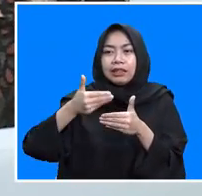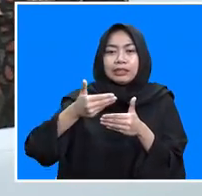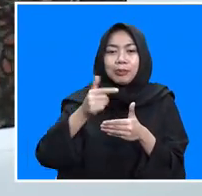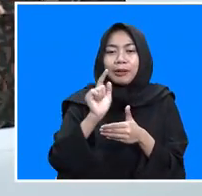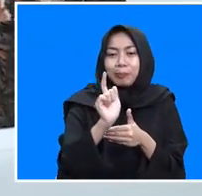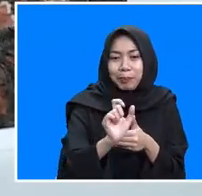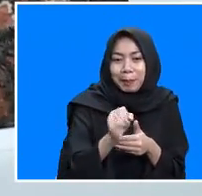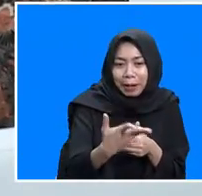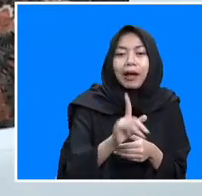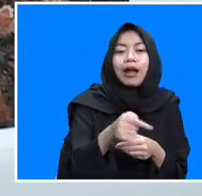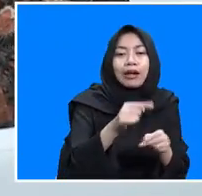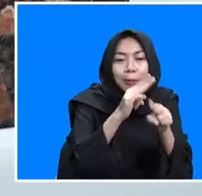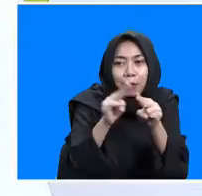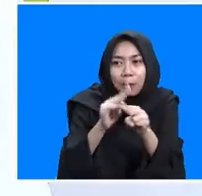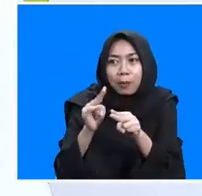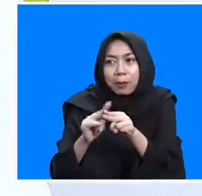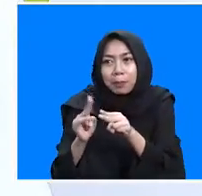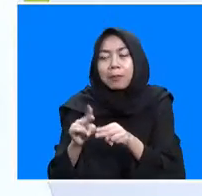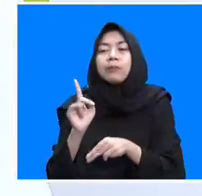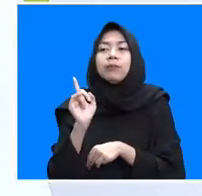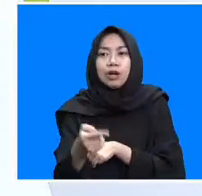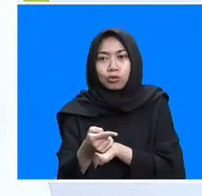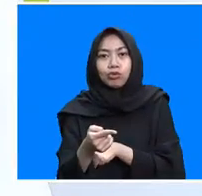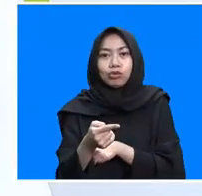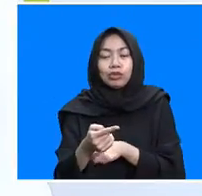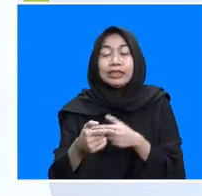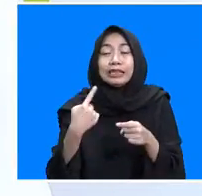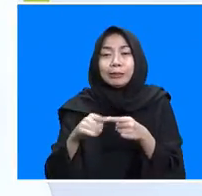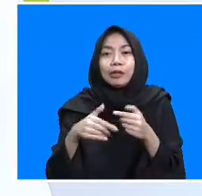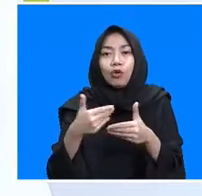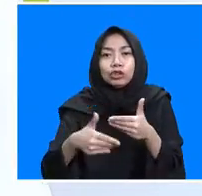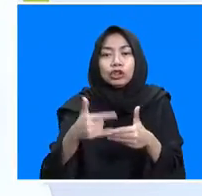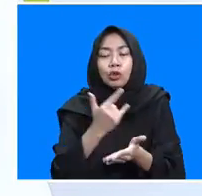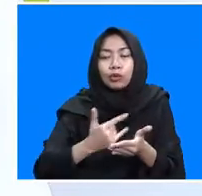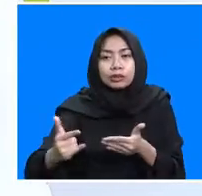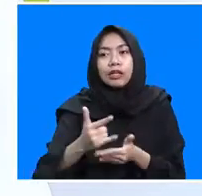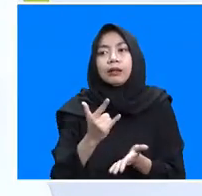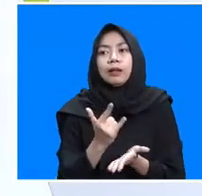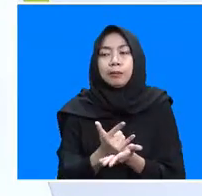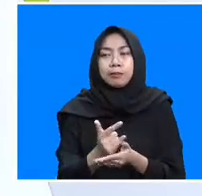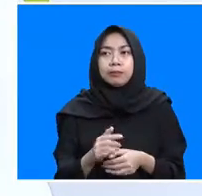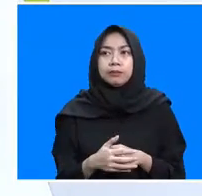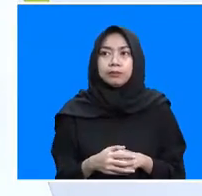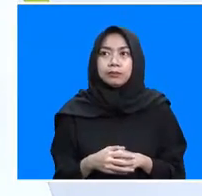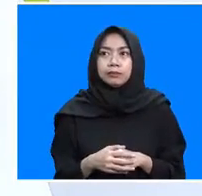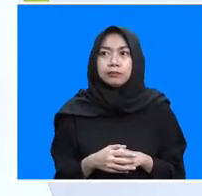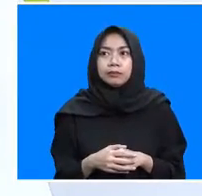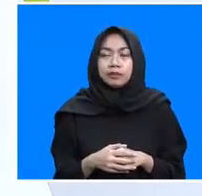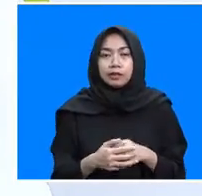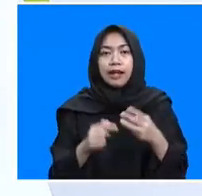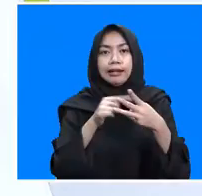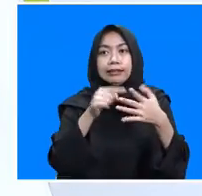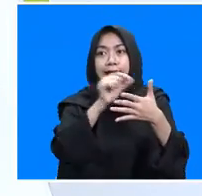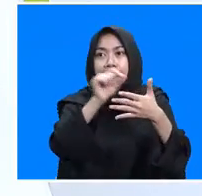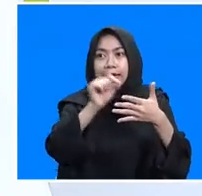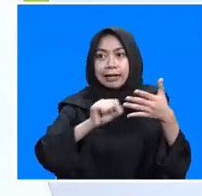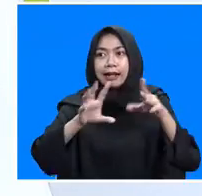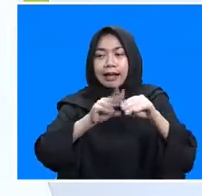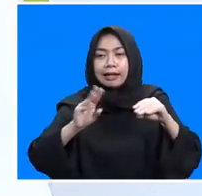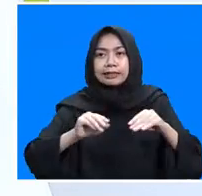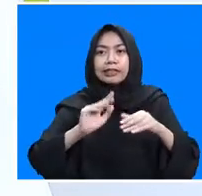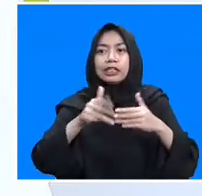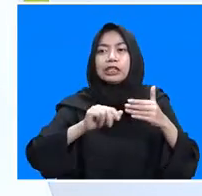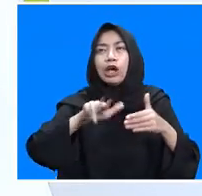improve it. Mm-hmm. So there was actually quite a recent and significant review of RTE framework that finalised mm-hmm. in February